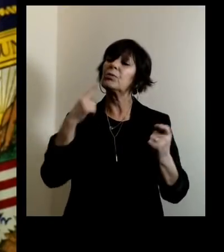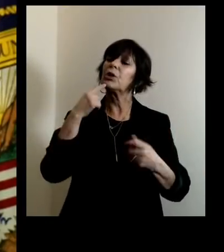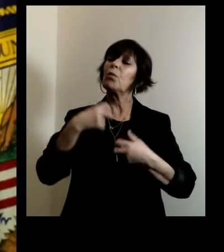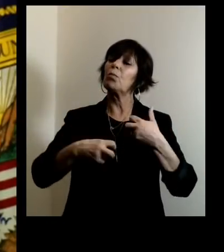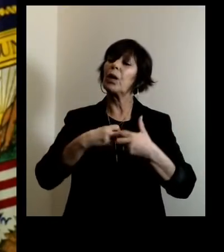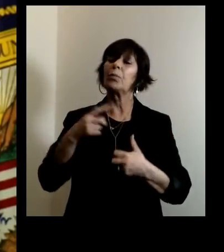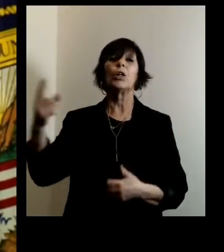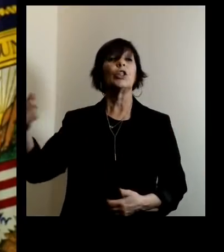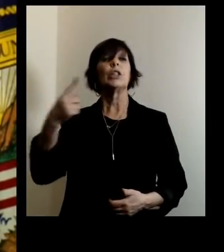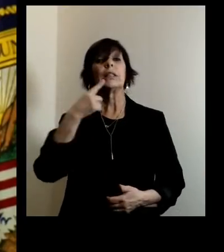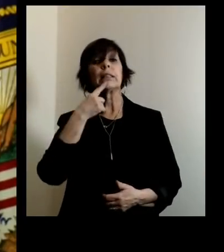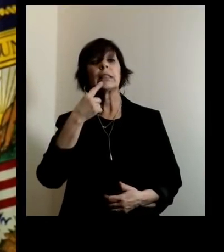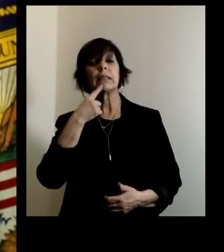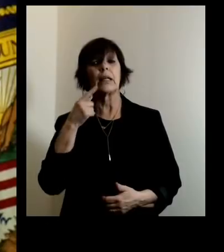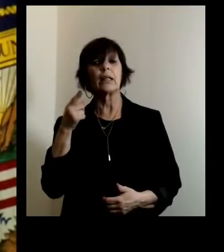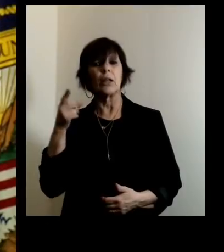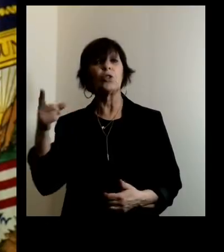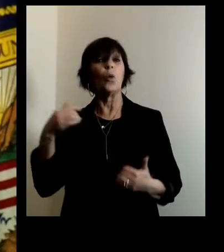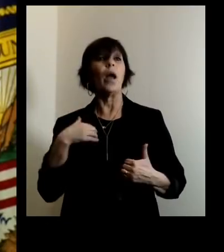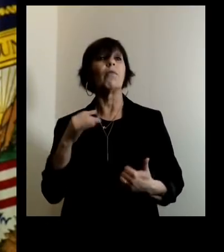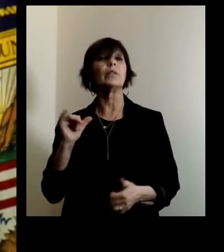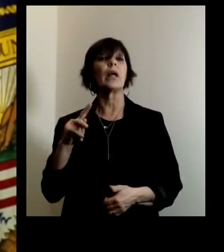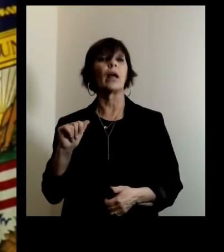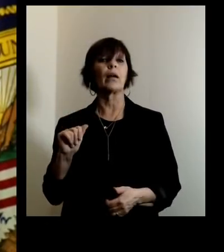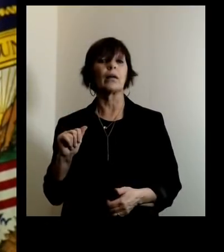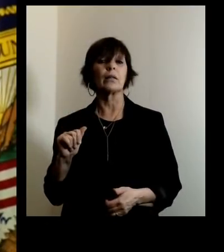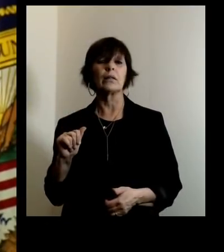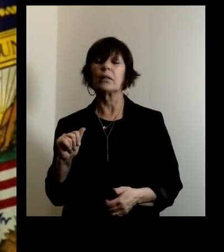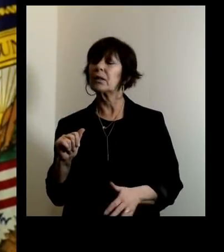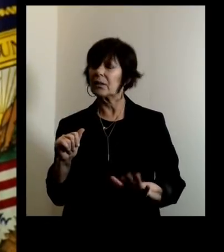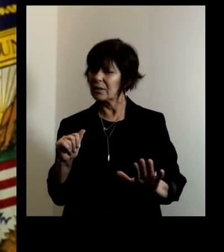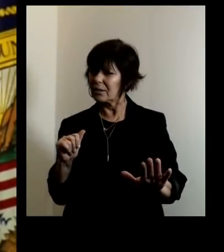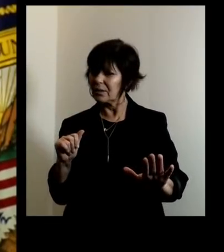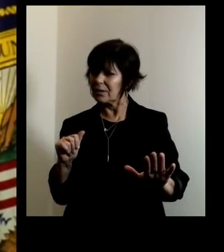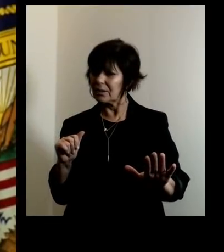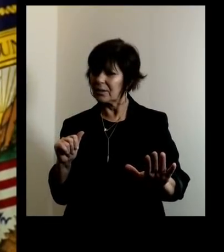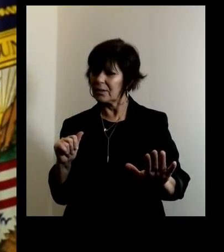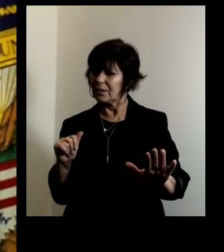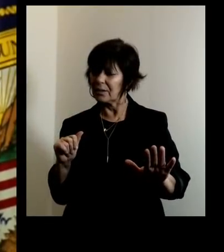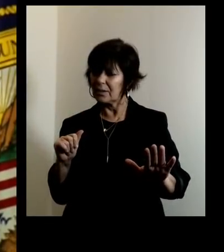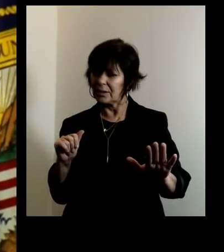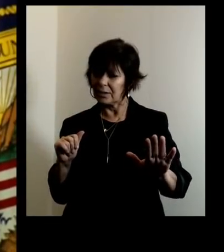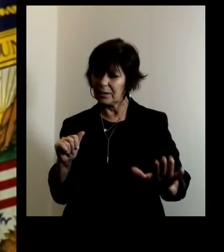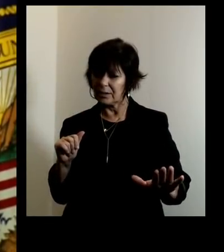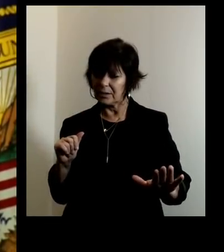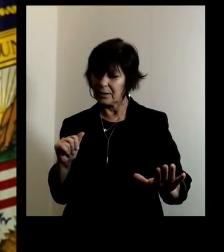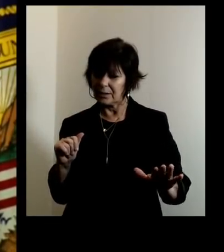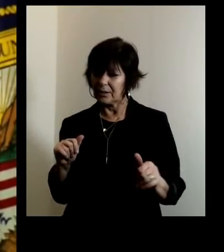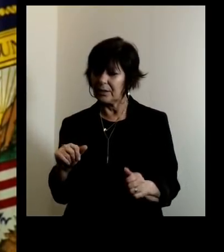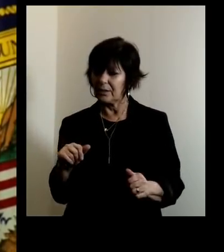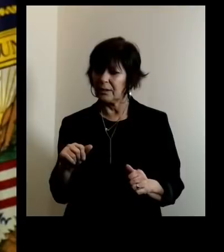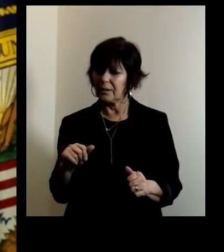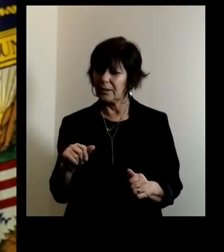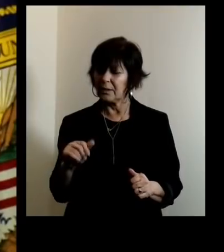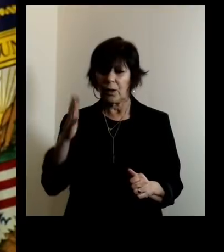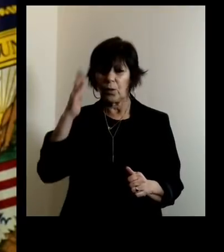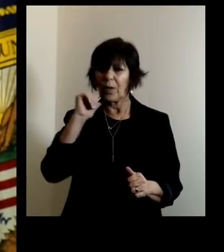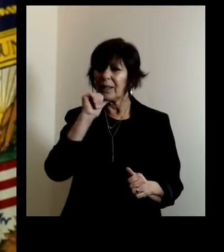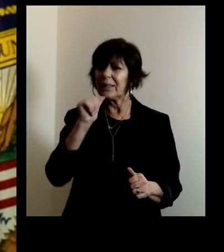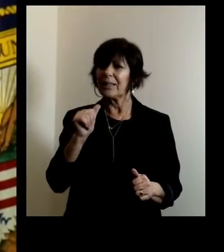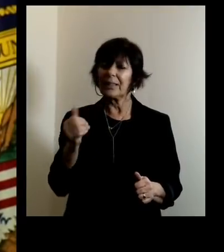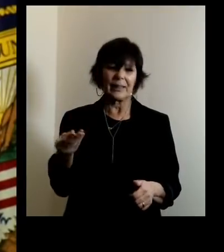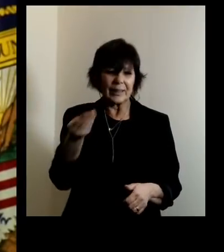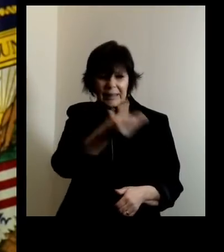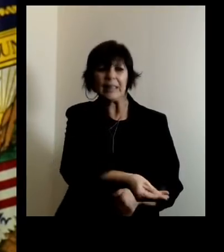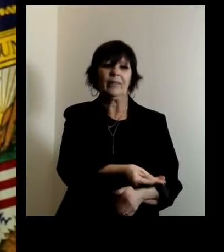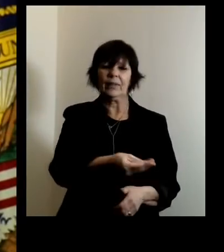You're telling us that you've got the data. Why can't you release the data in a basic form like Mike asked? Why